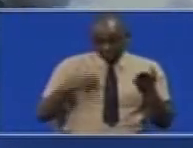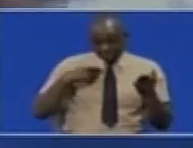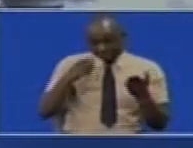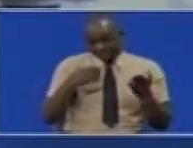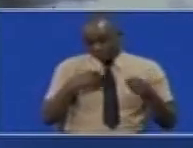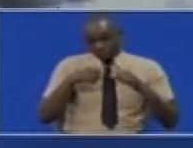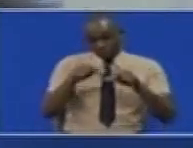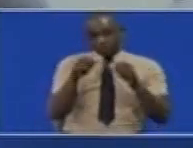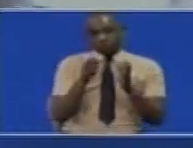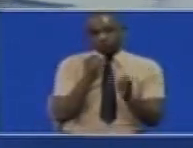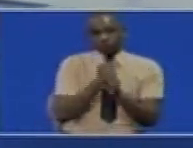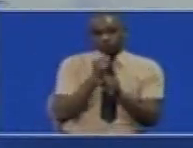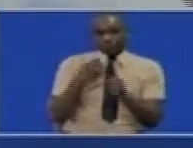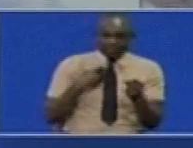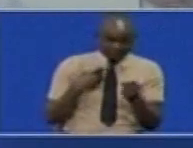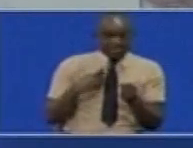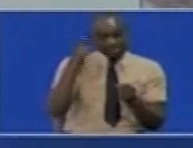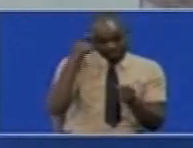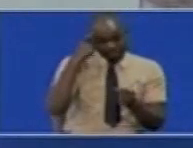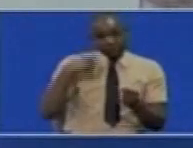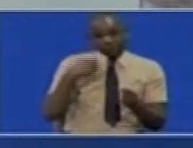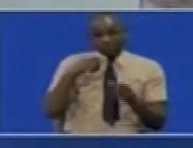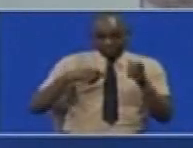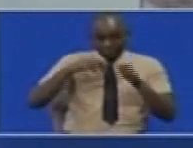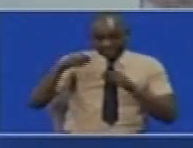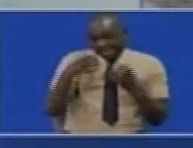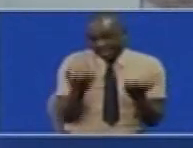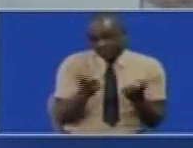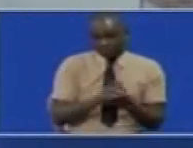creating middle class people from incomes. Remember, because we are measuring from incomes.